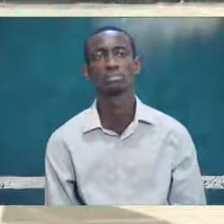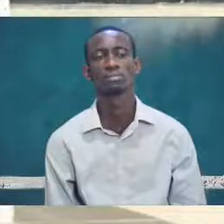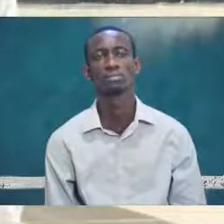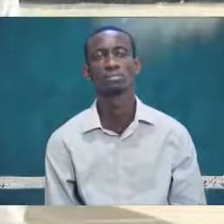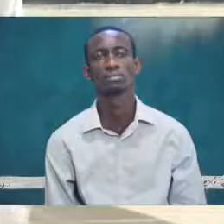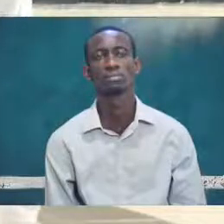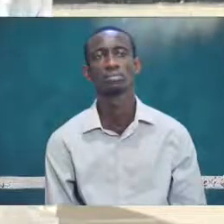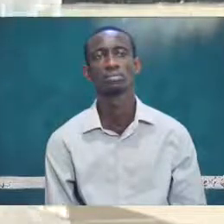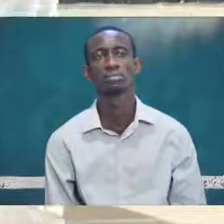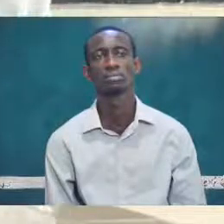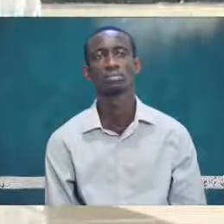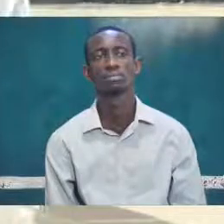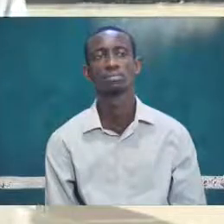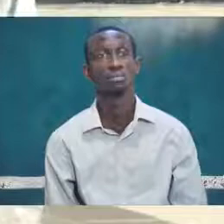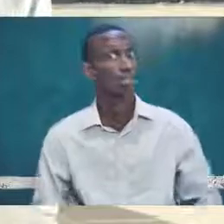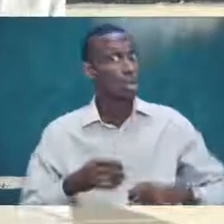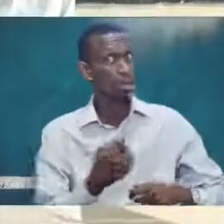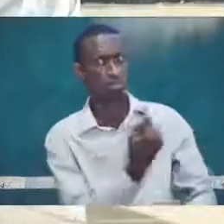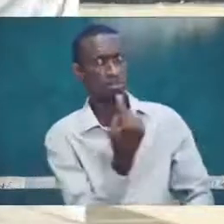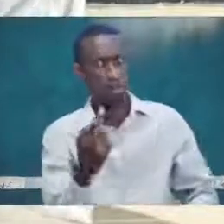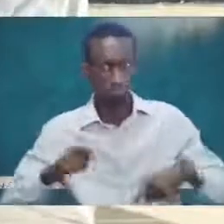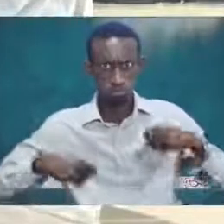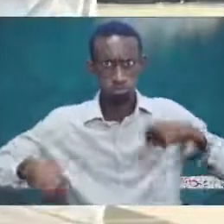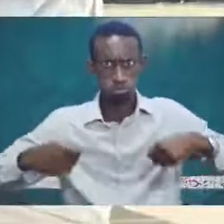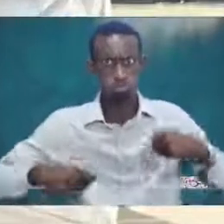So for each reaction